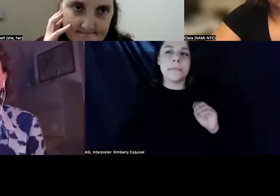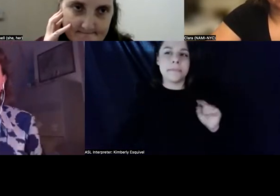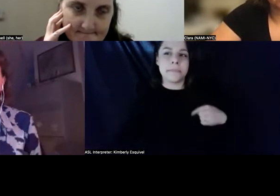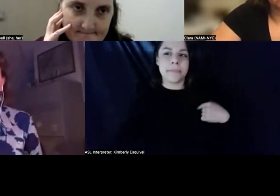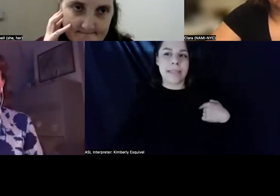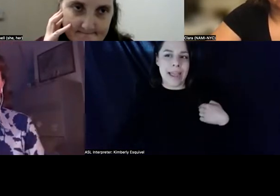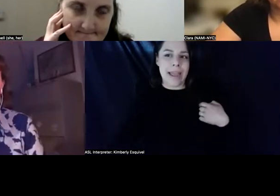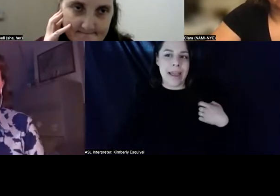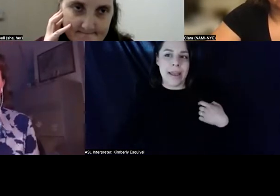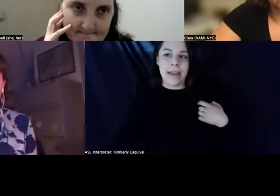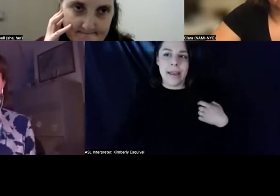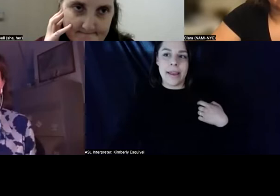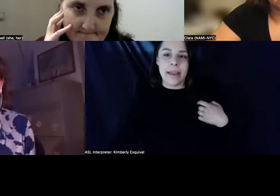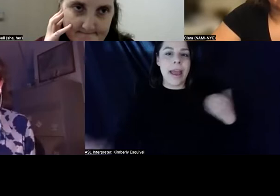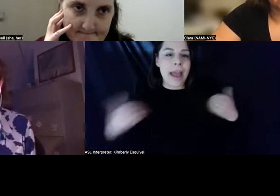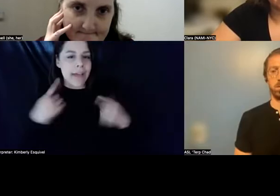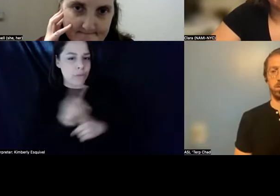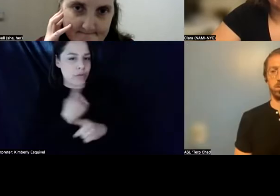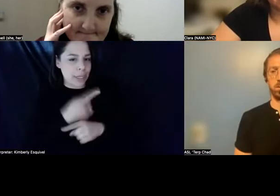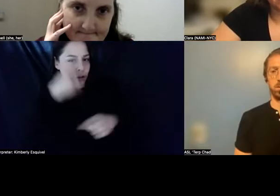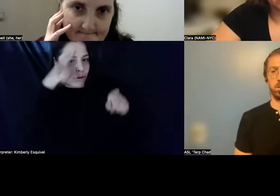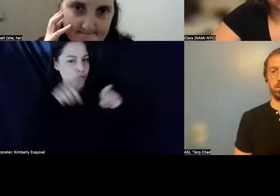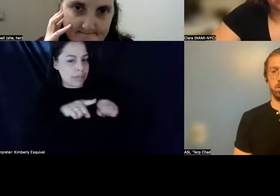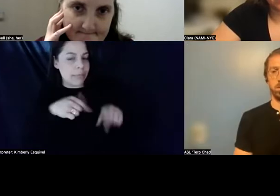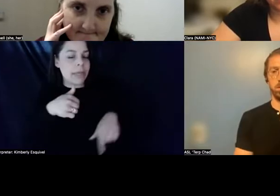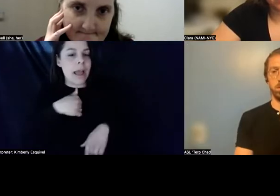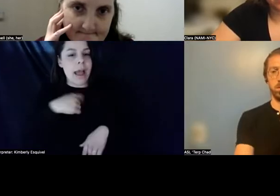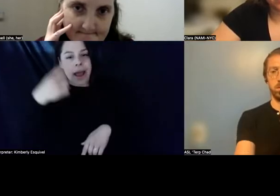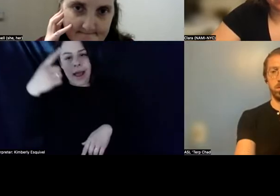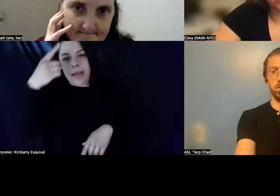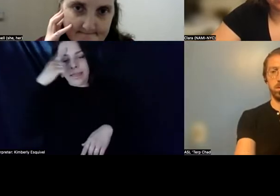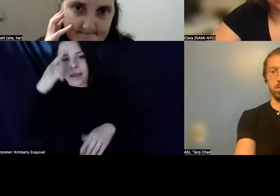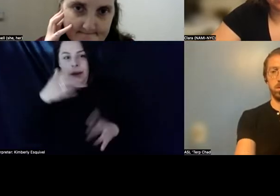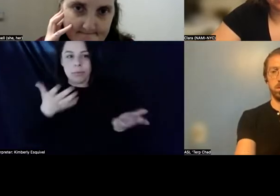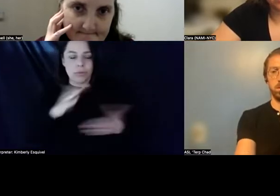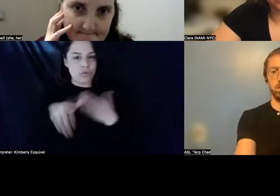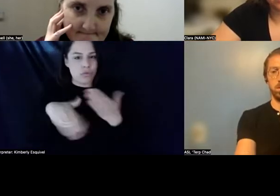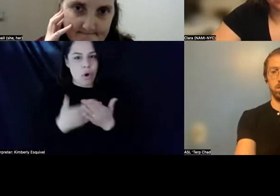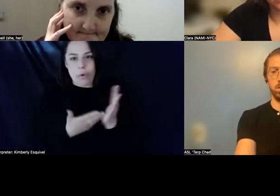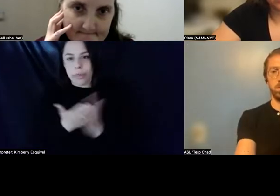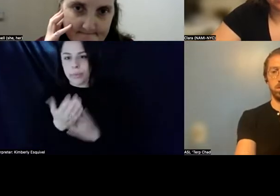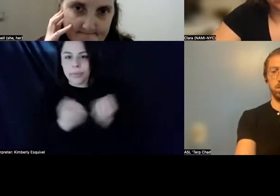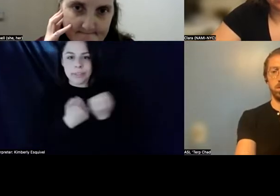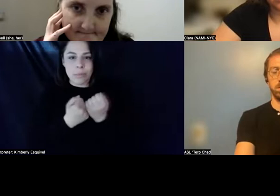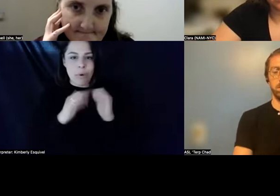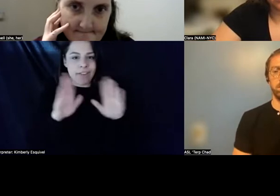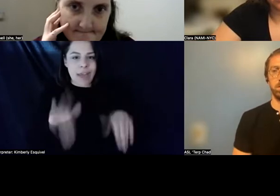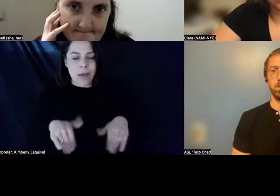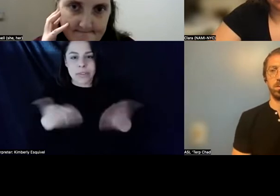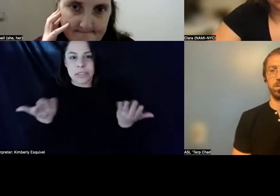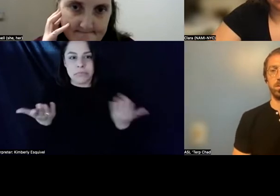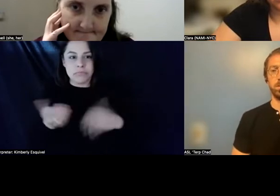agreement. I thought it was all throughout supportive housing, whoever the provider might be.